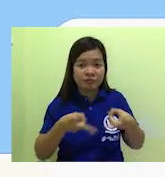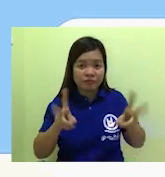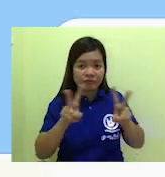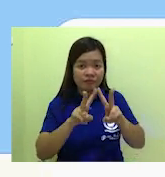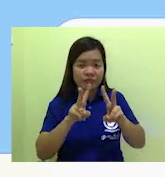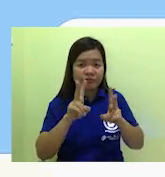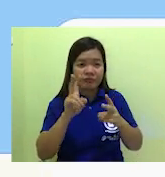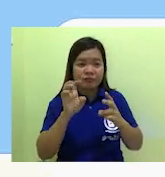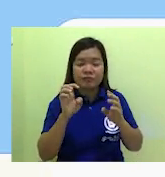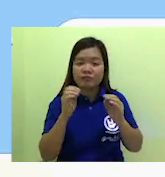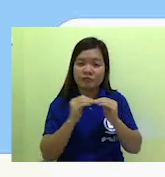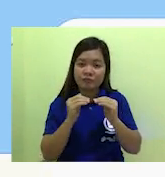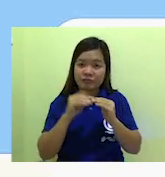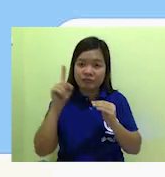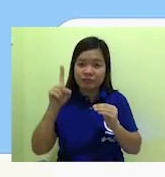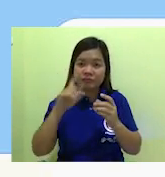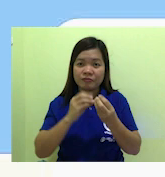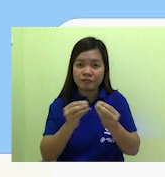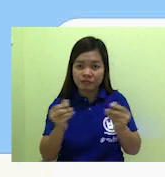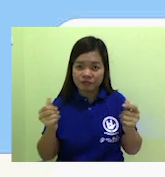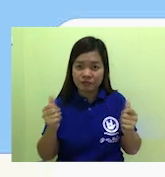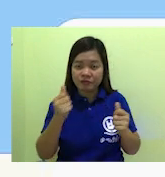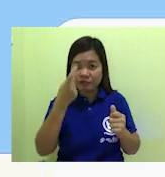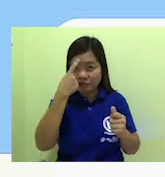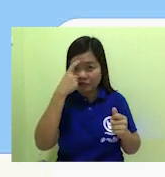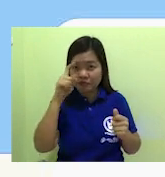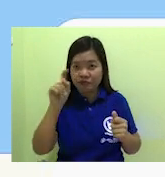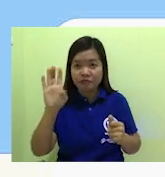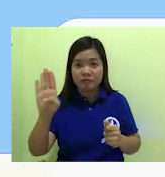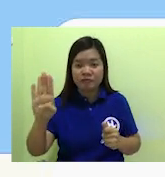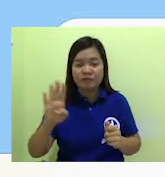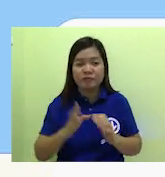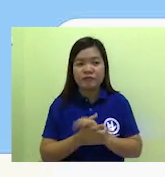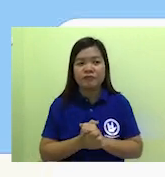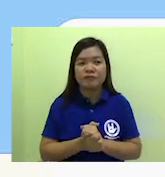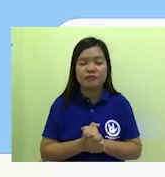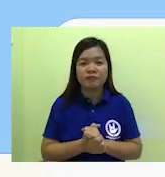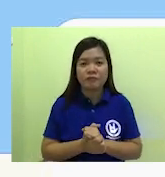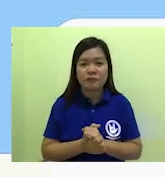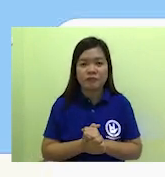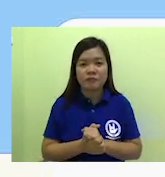Substitute these values to equation 1 to solve for B.